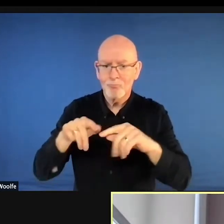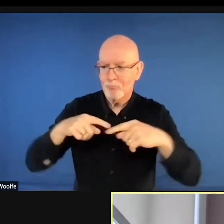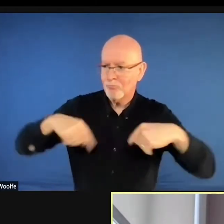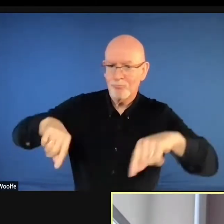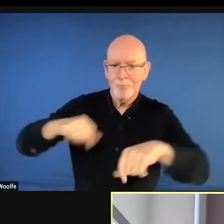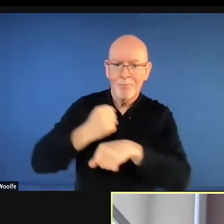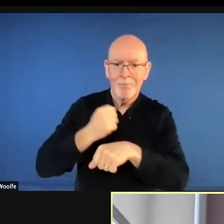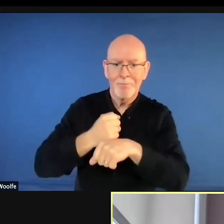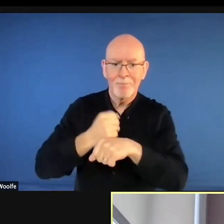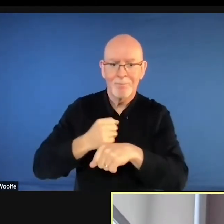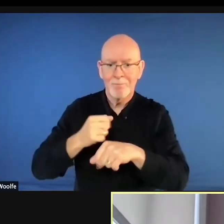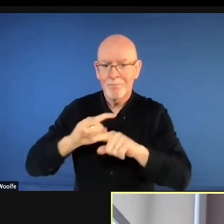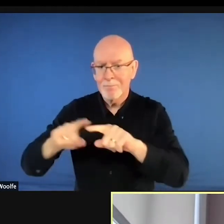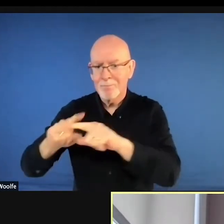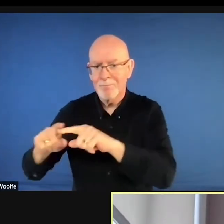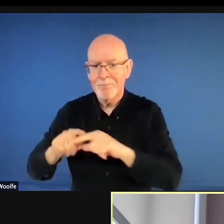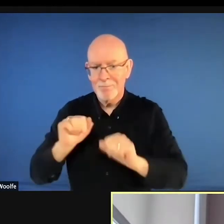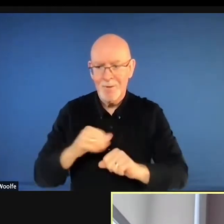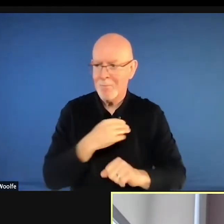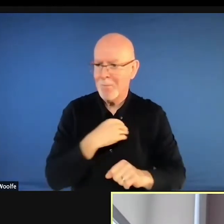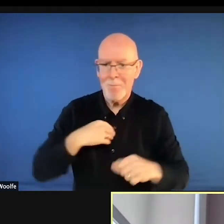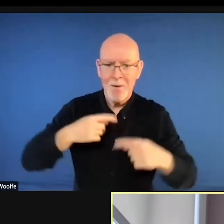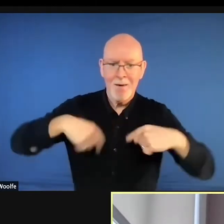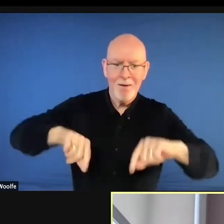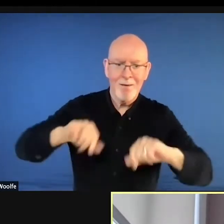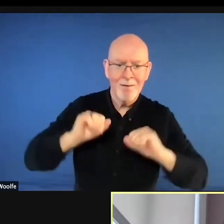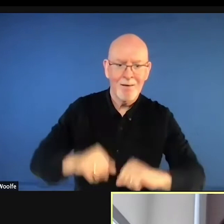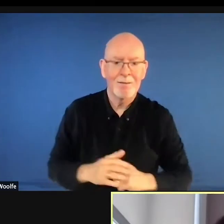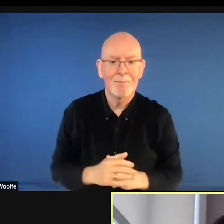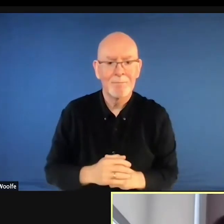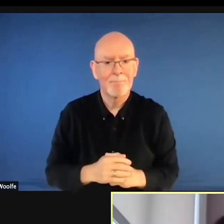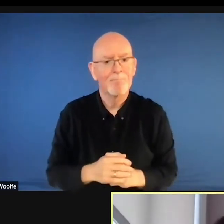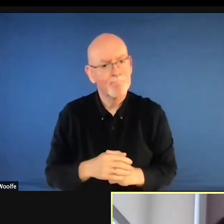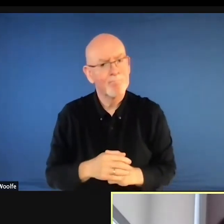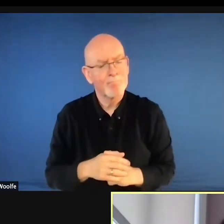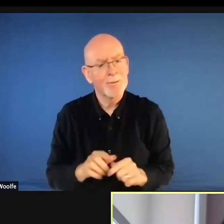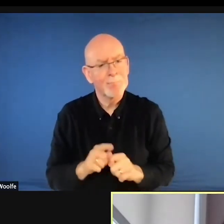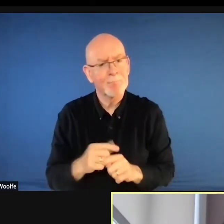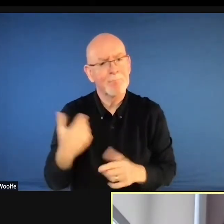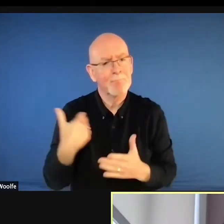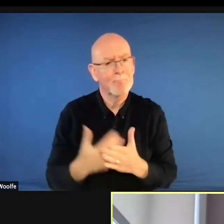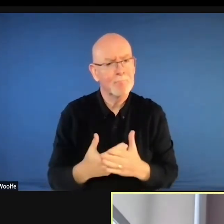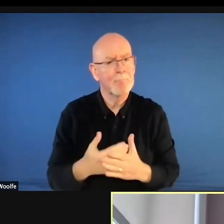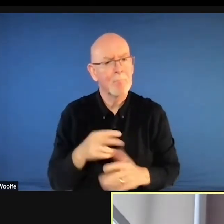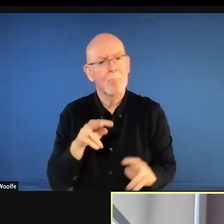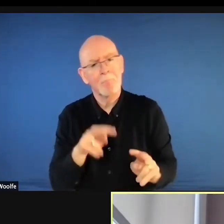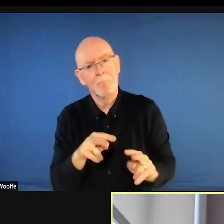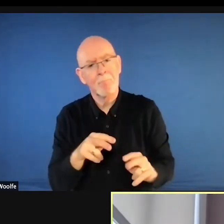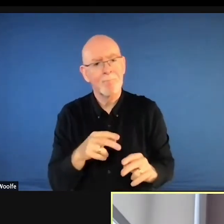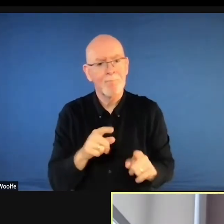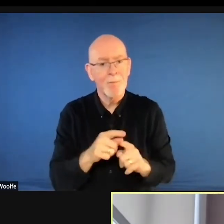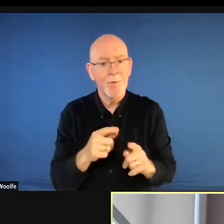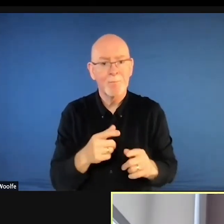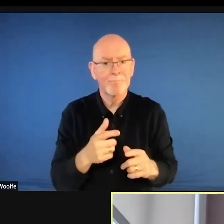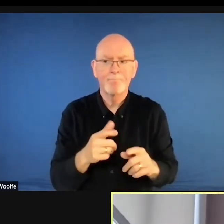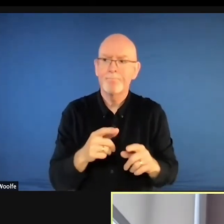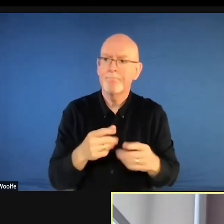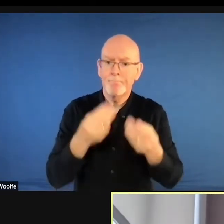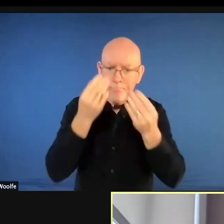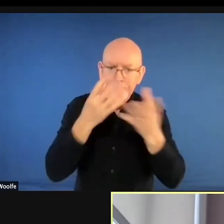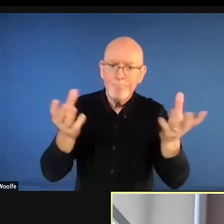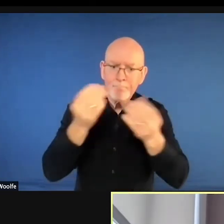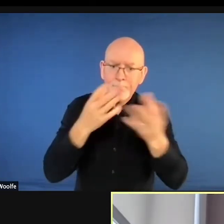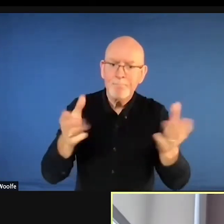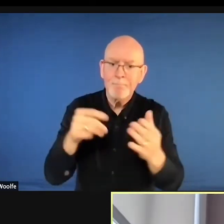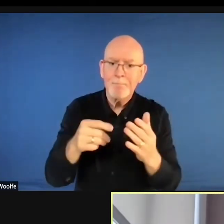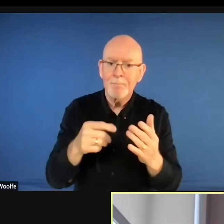forced migration, and importantly, a better understanding of displaced persons' special needs and vulnerability. Thus,